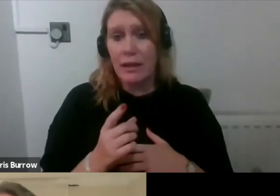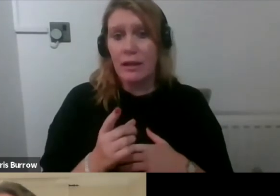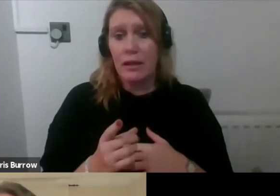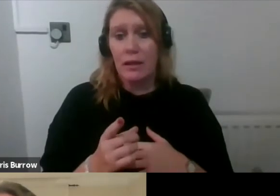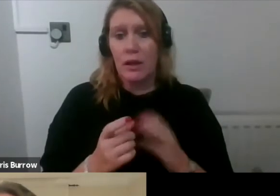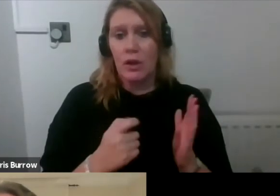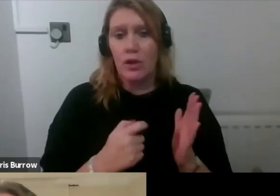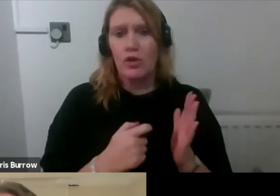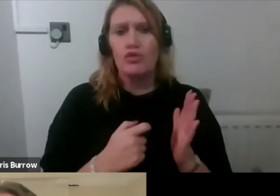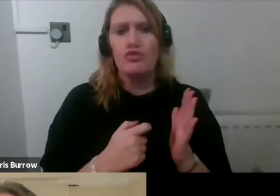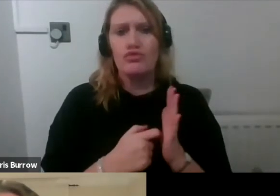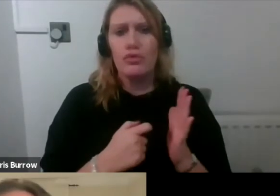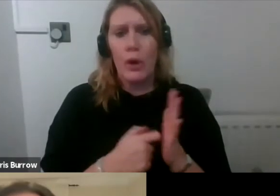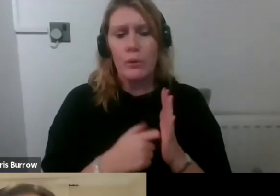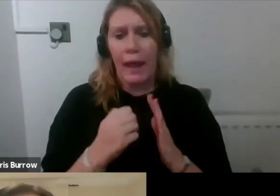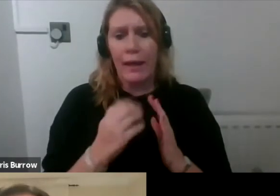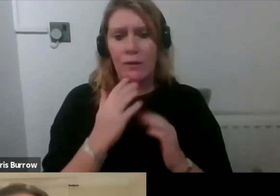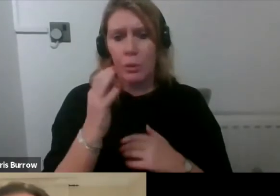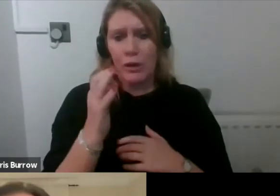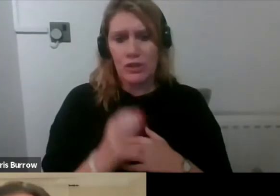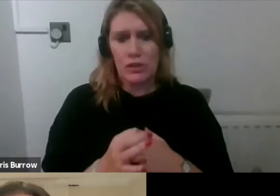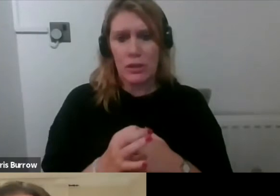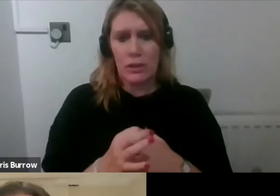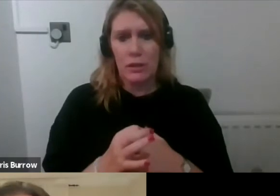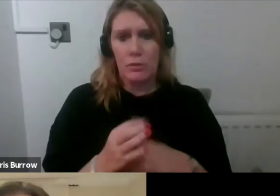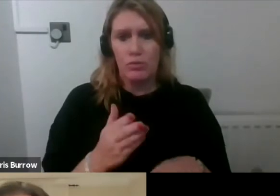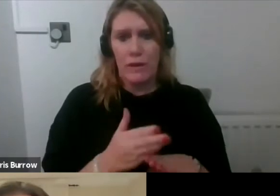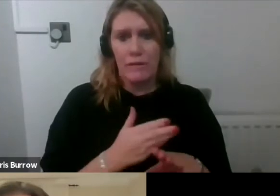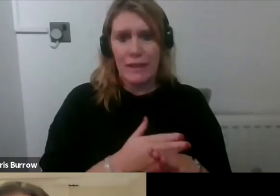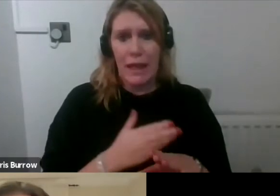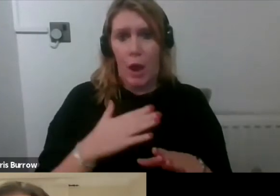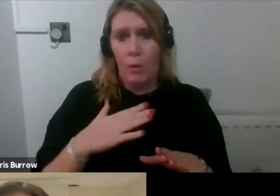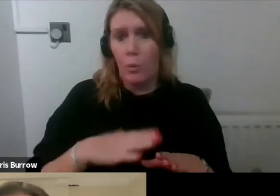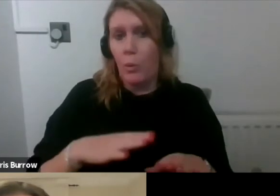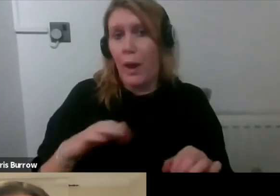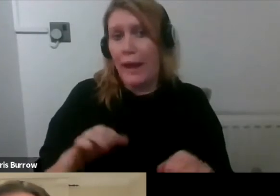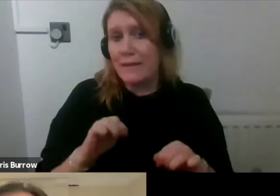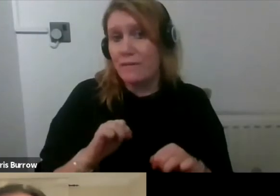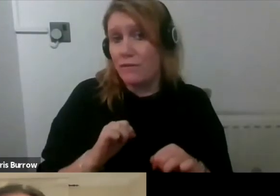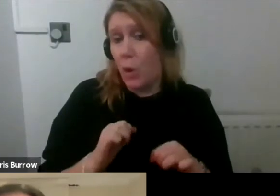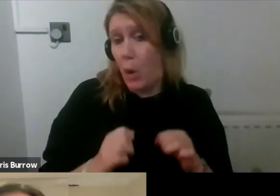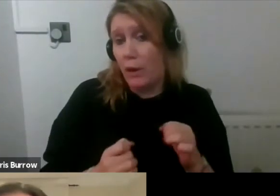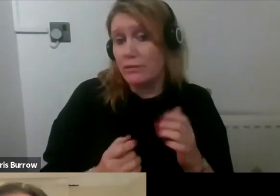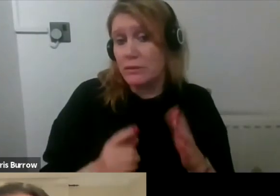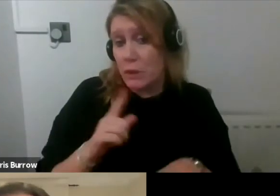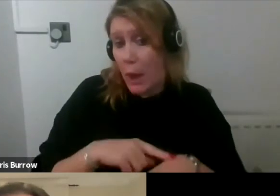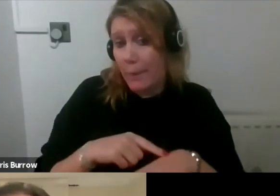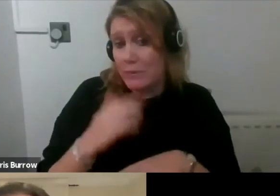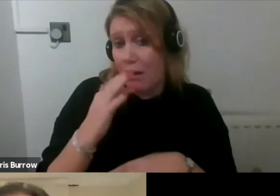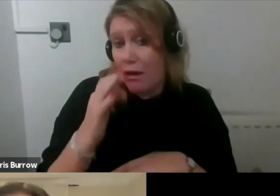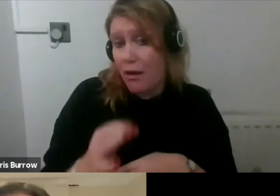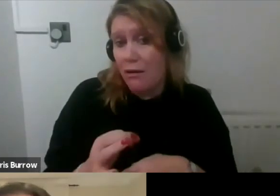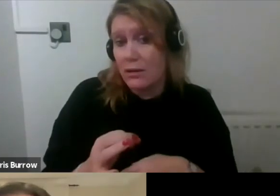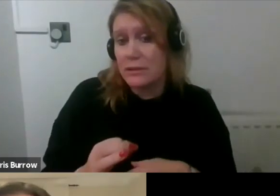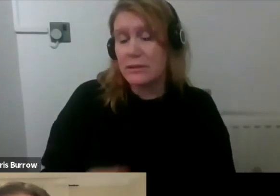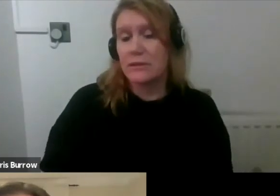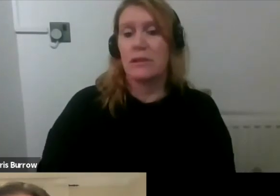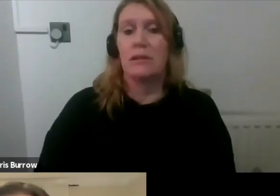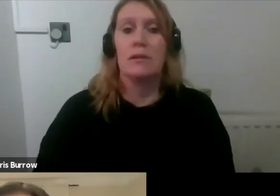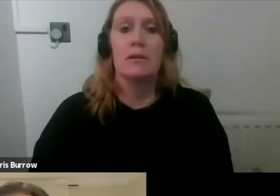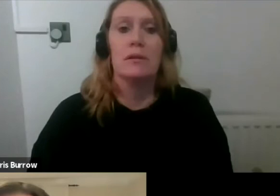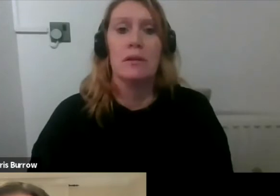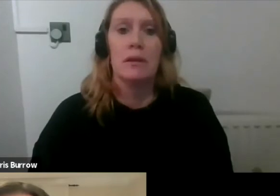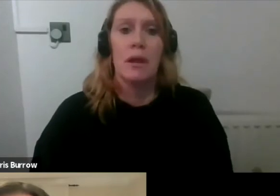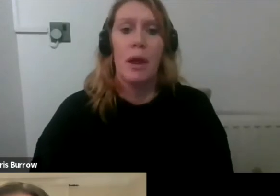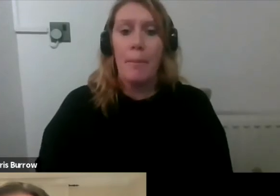has a question from previously, and I was waiting for an opportune moment. And she says, could you say a bit more about talk test